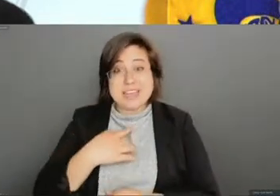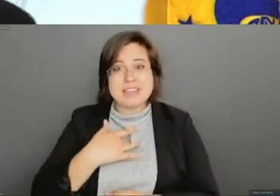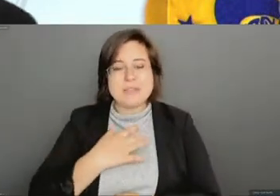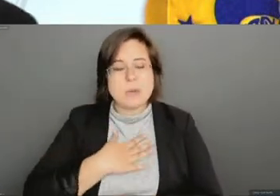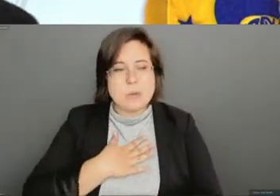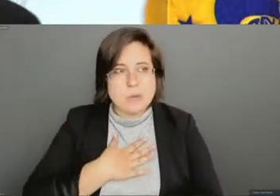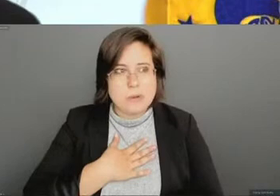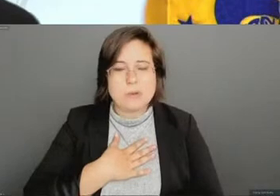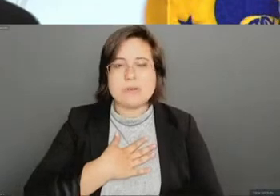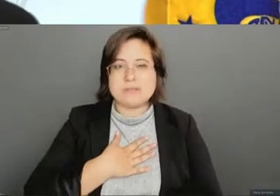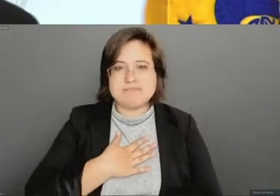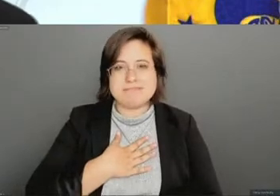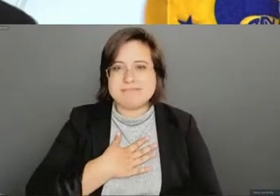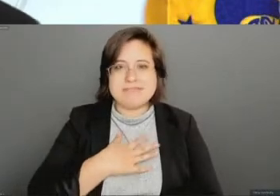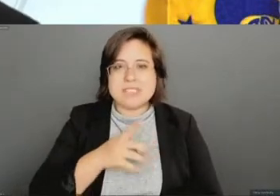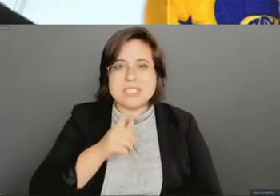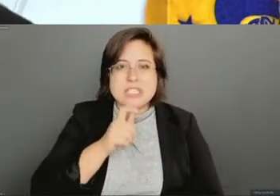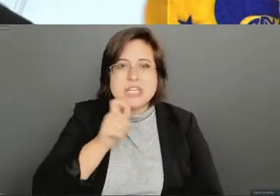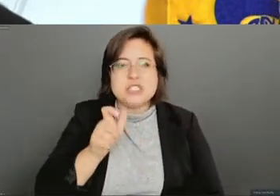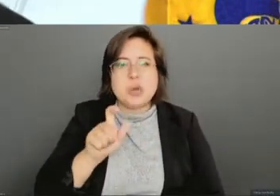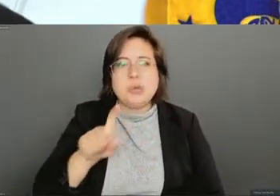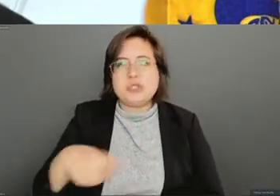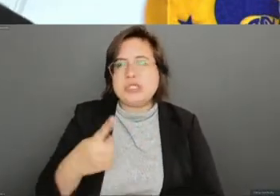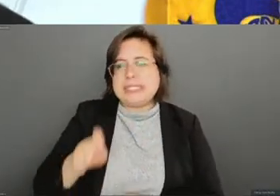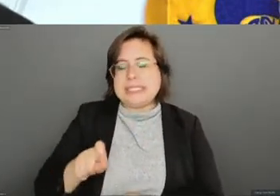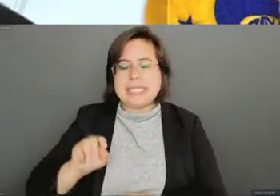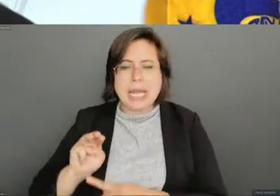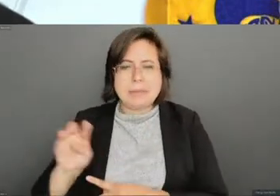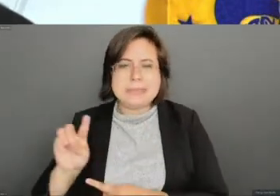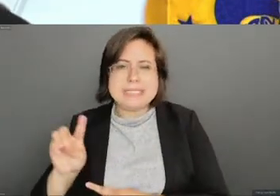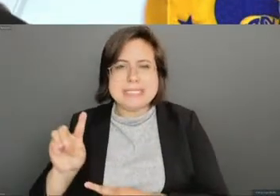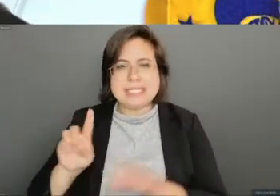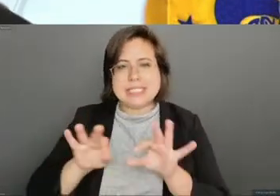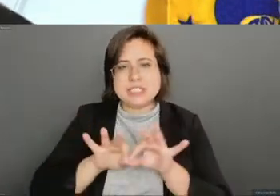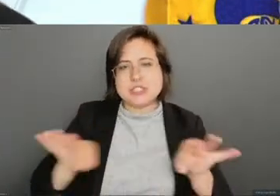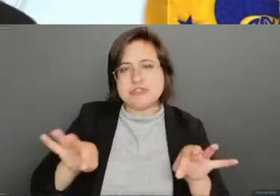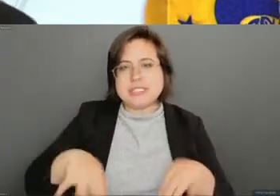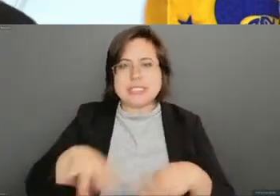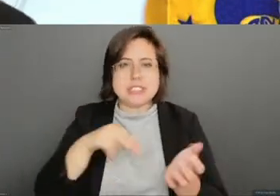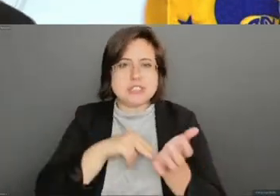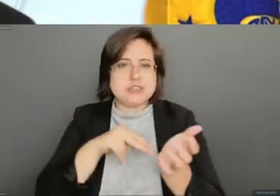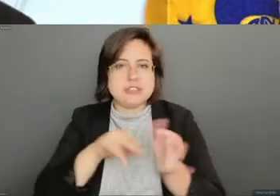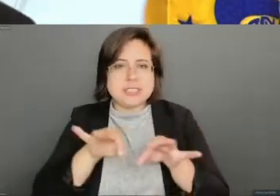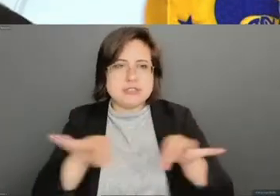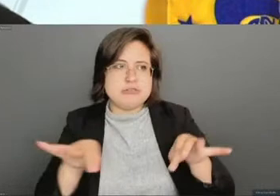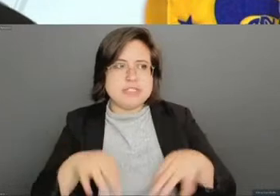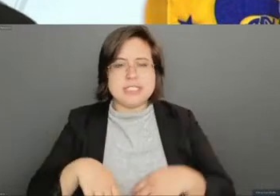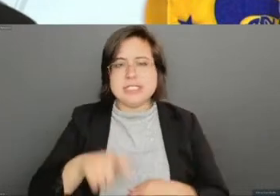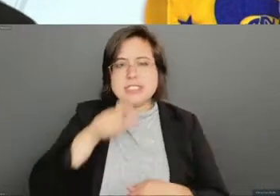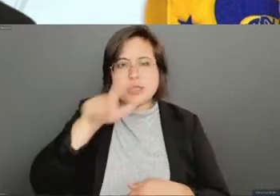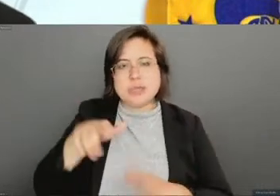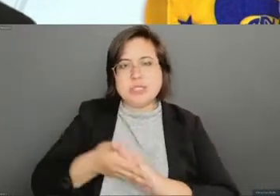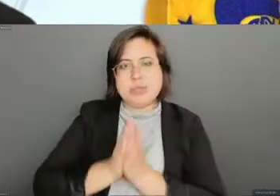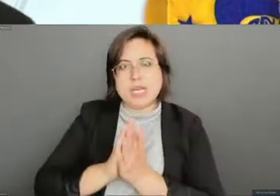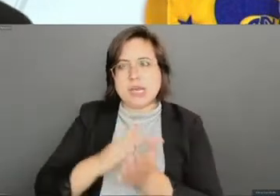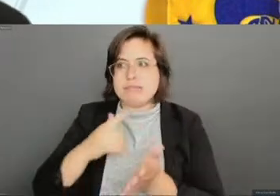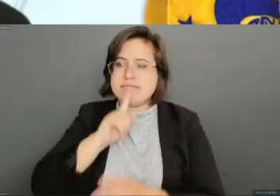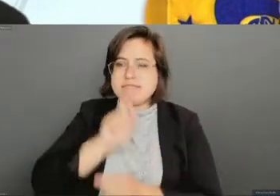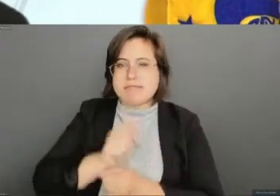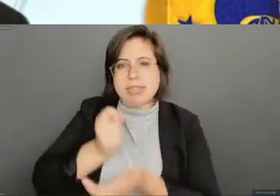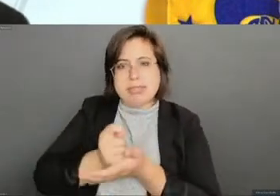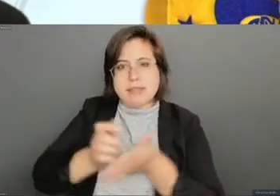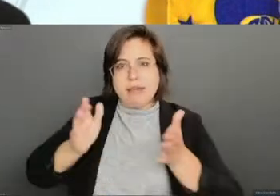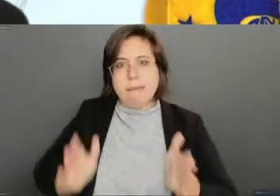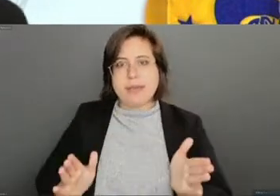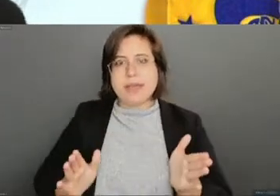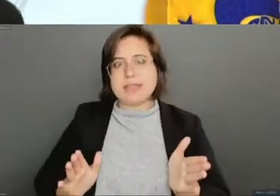don't just need an MD behind your name, or a nursing degree, or to be a therapist in order to contribute to